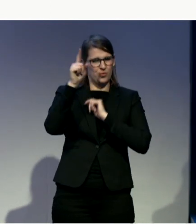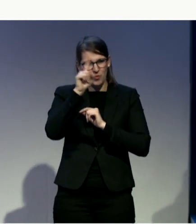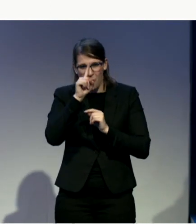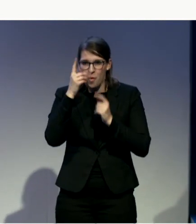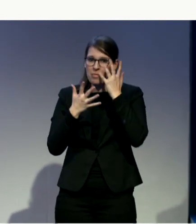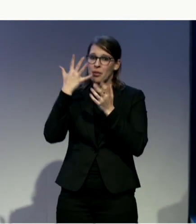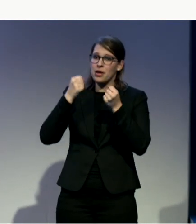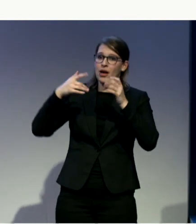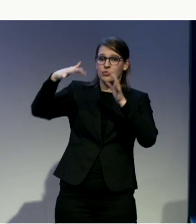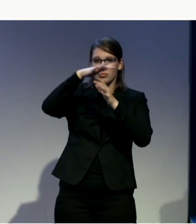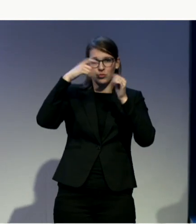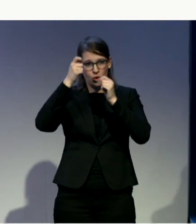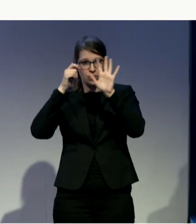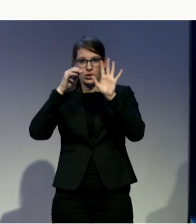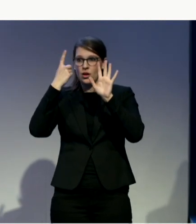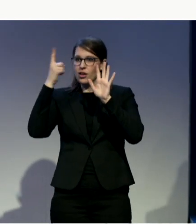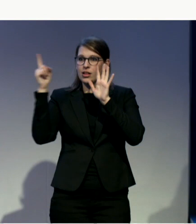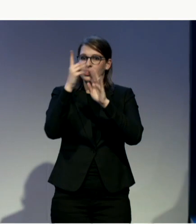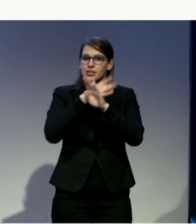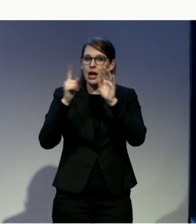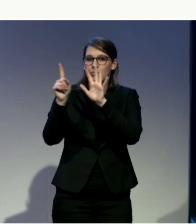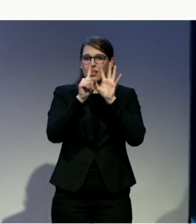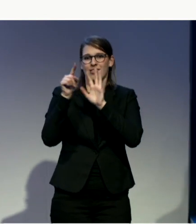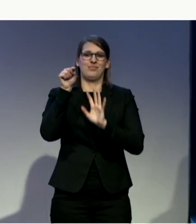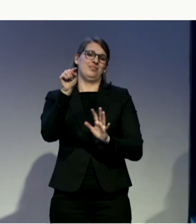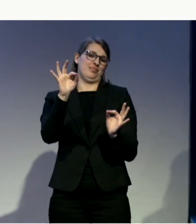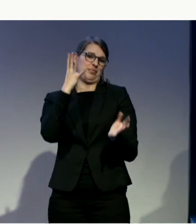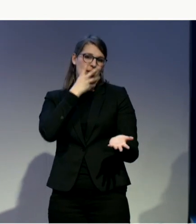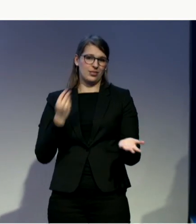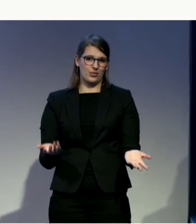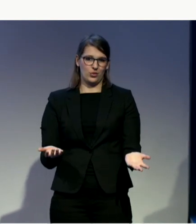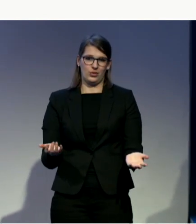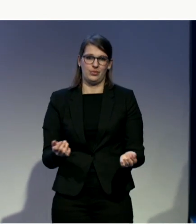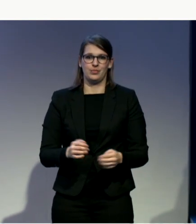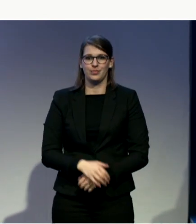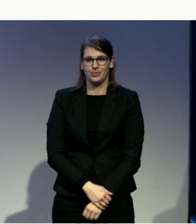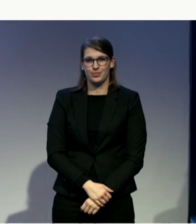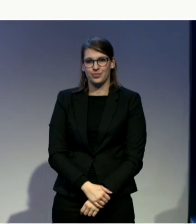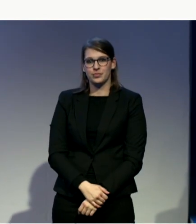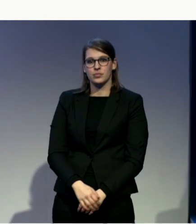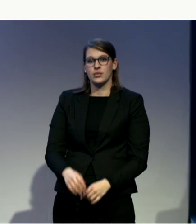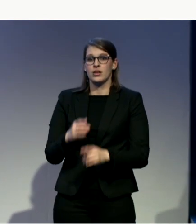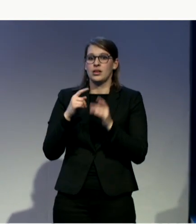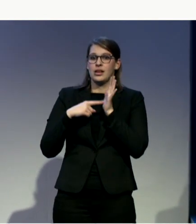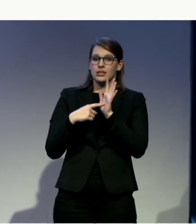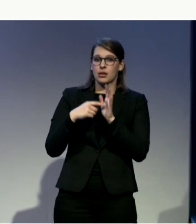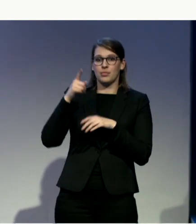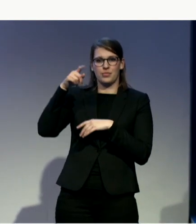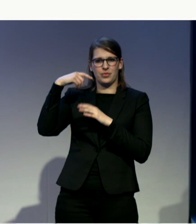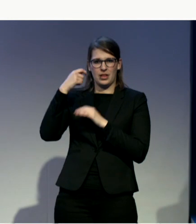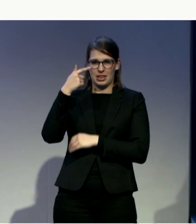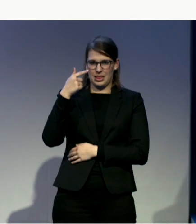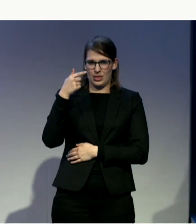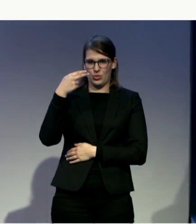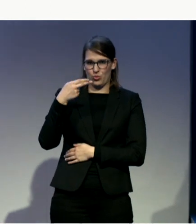films and the books. But for me, Twilight, yes, the vampire